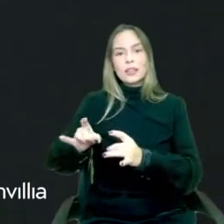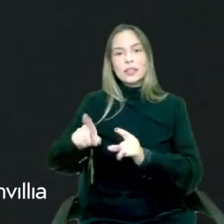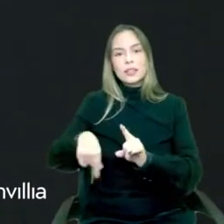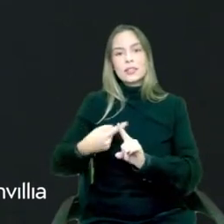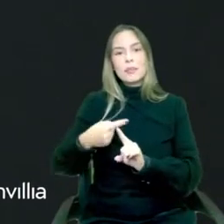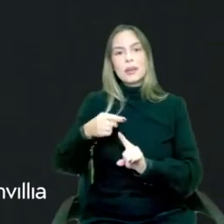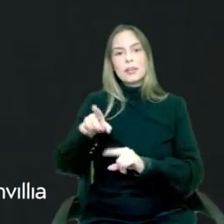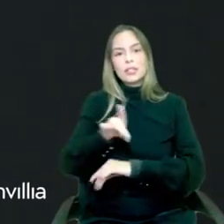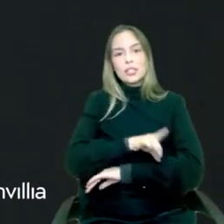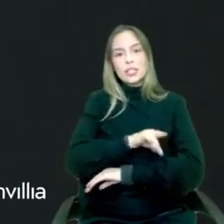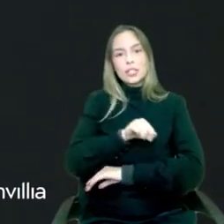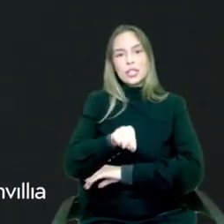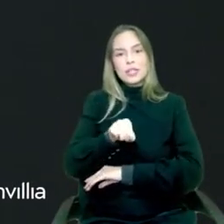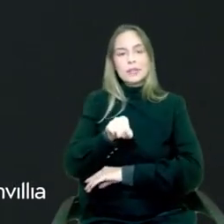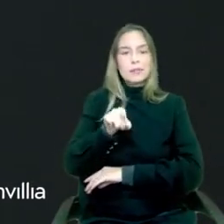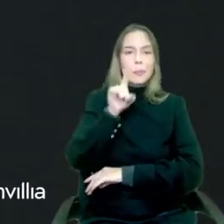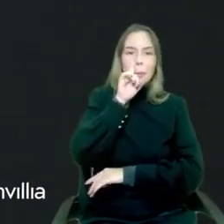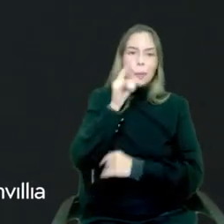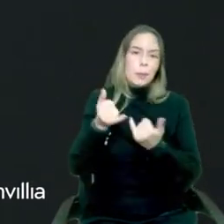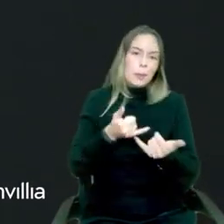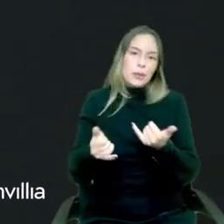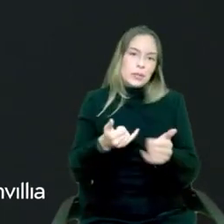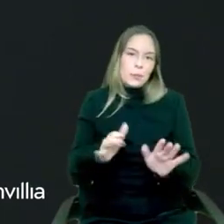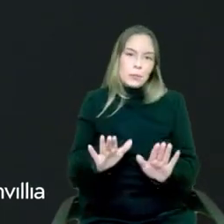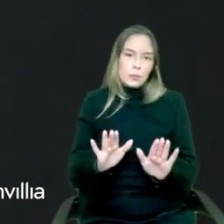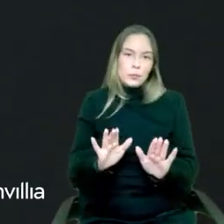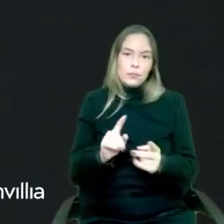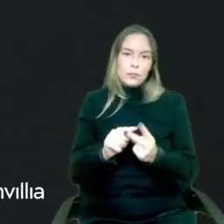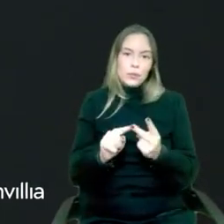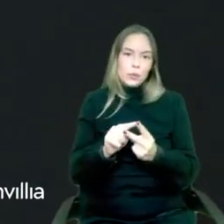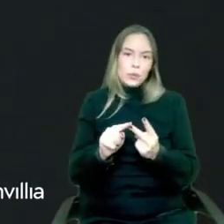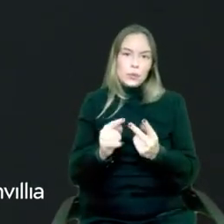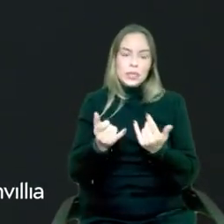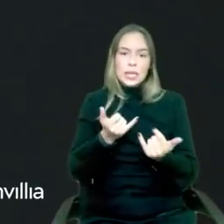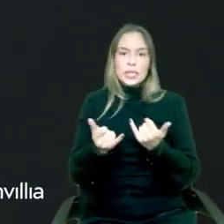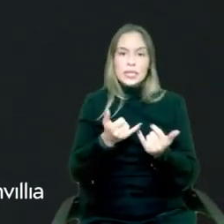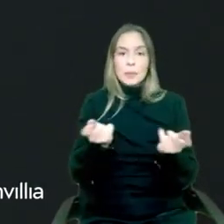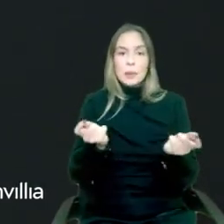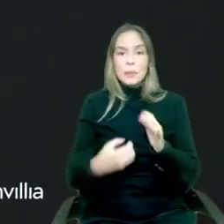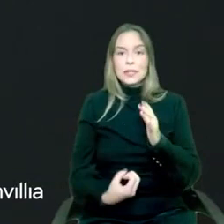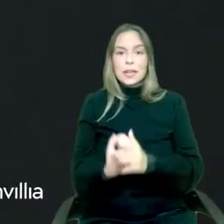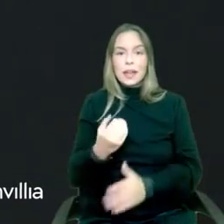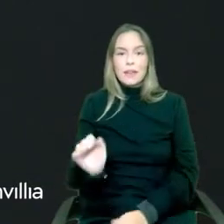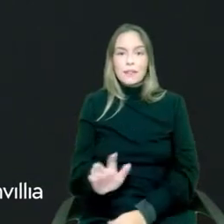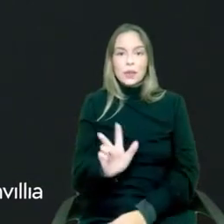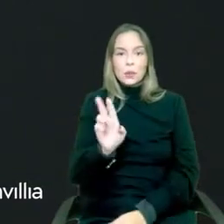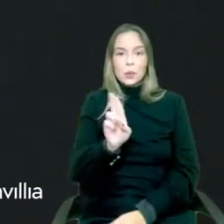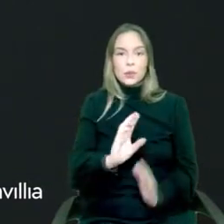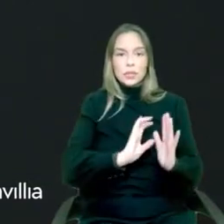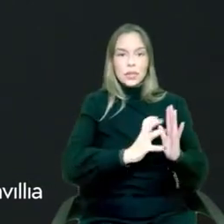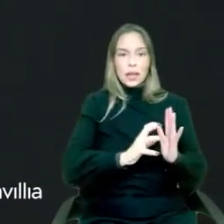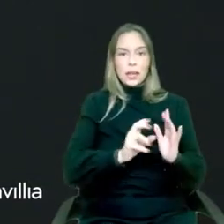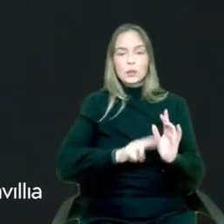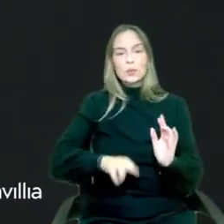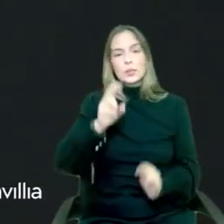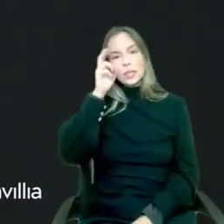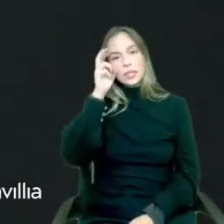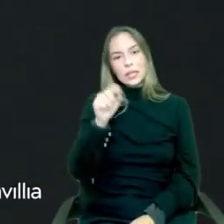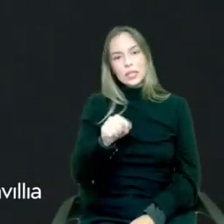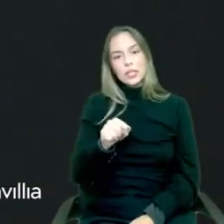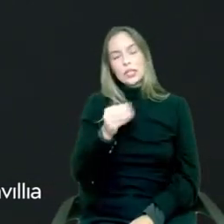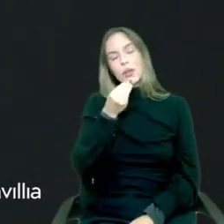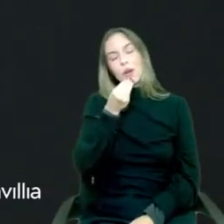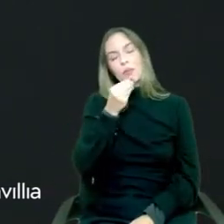Day, for example. Two examples when we can create value using data, using intelligence, and of course, a